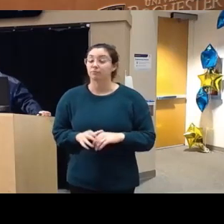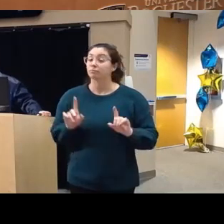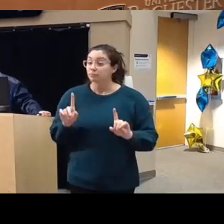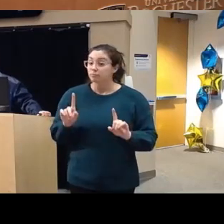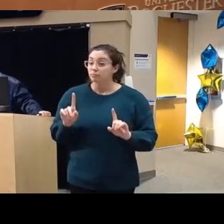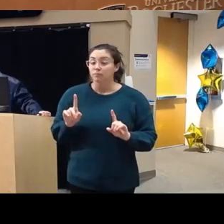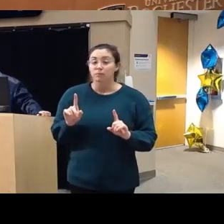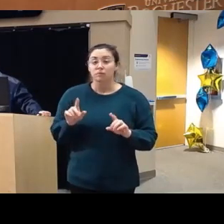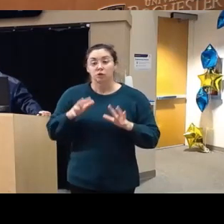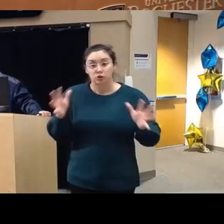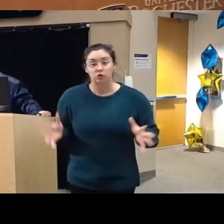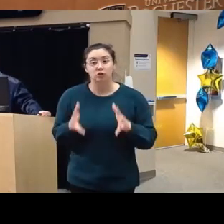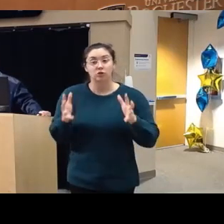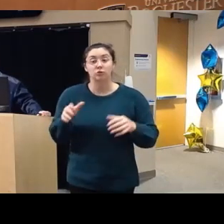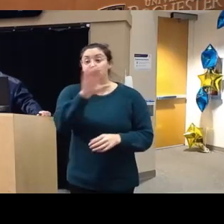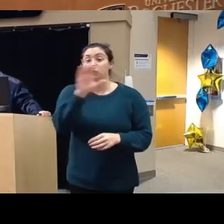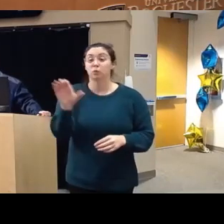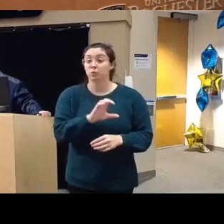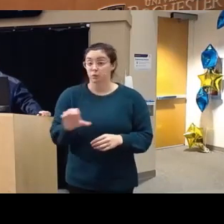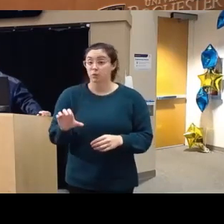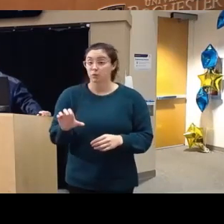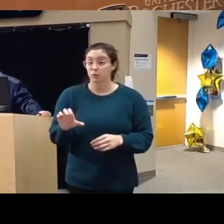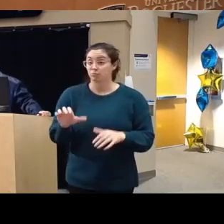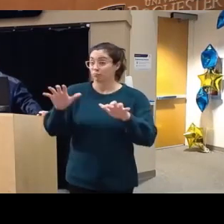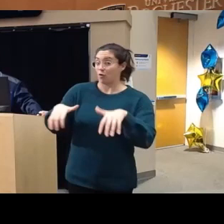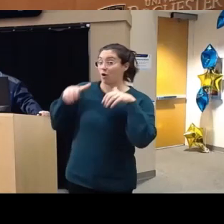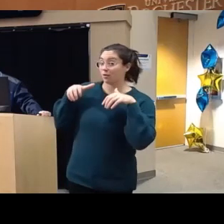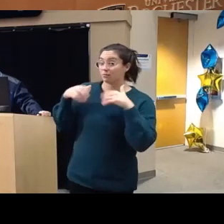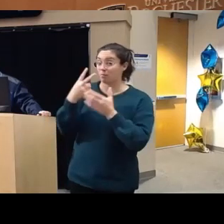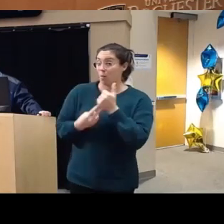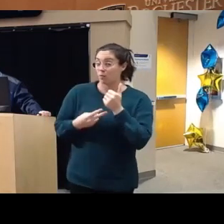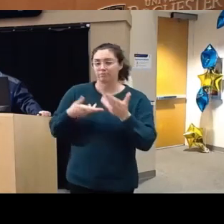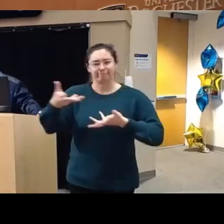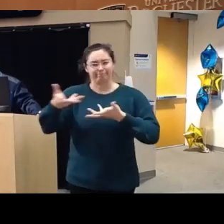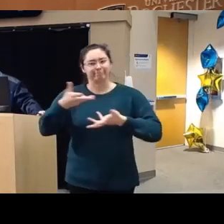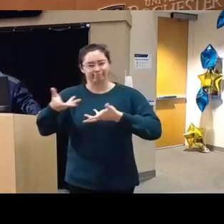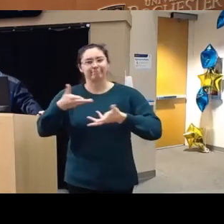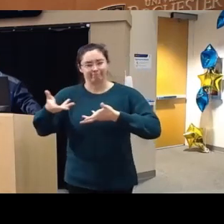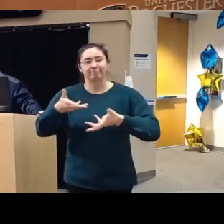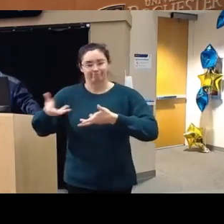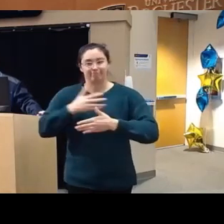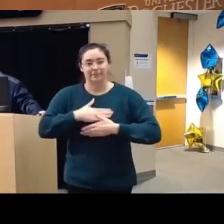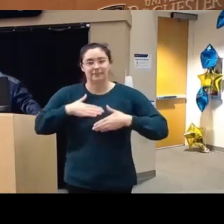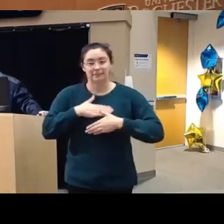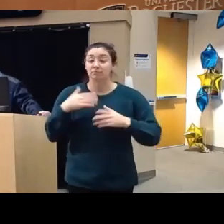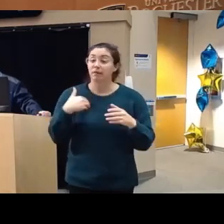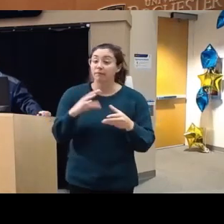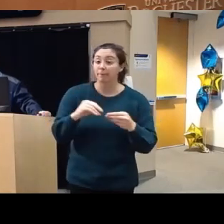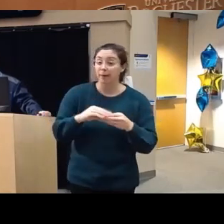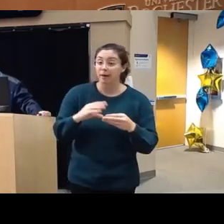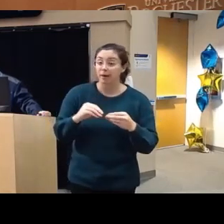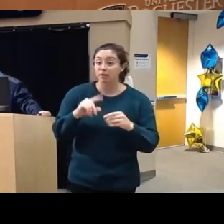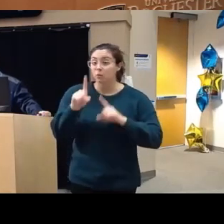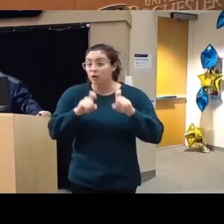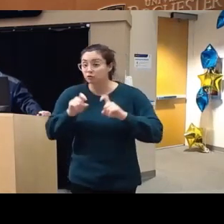However, we encourage people on Zoom, as people here as well, to interact, especially if you have comments